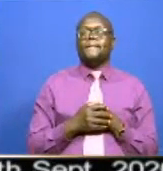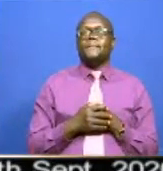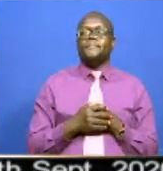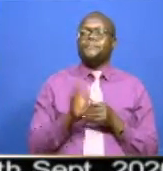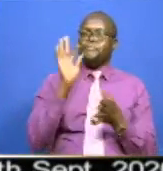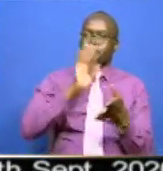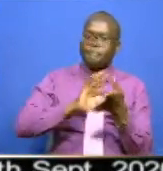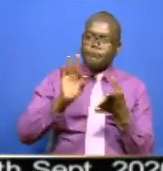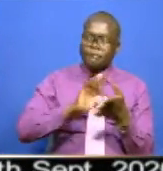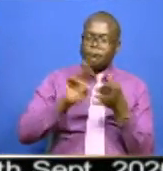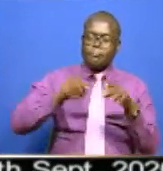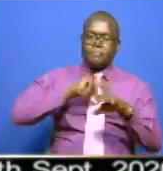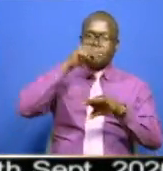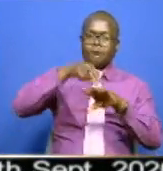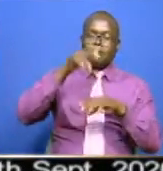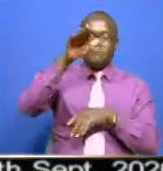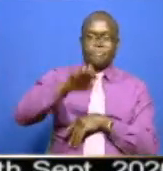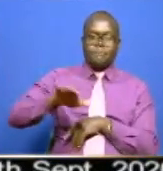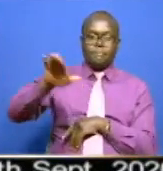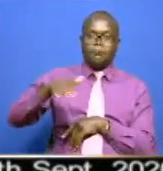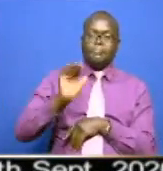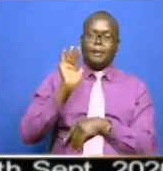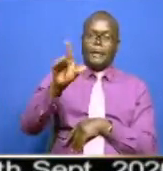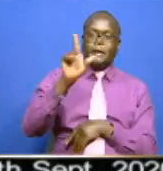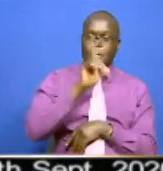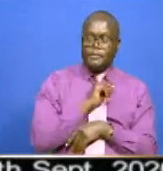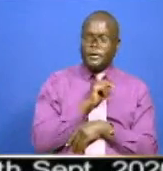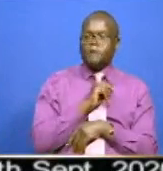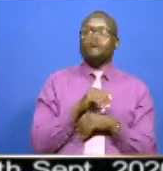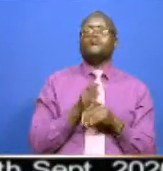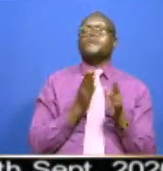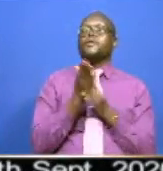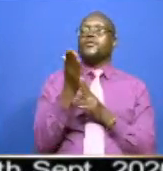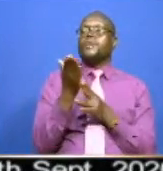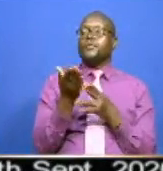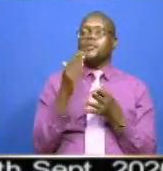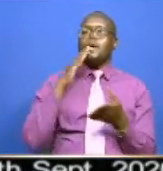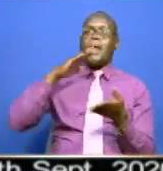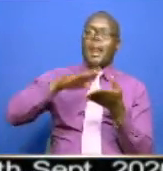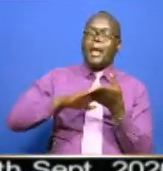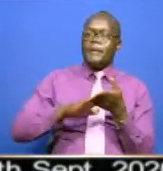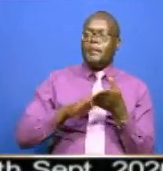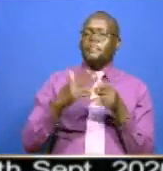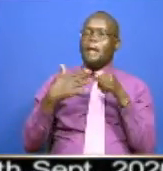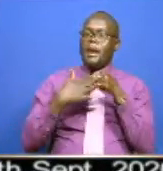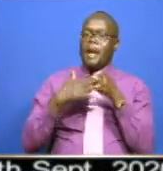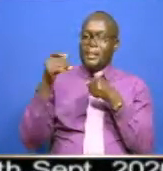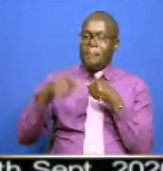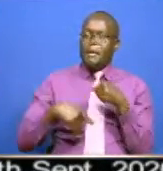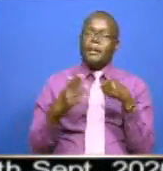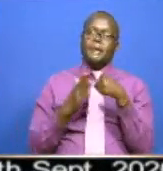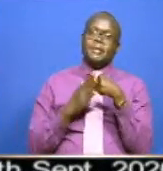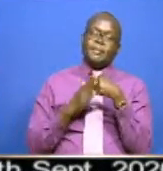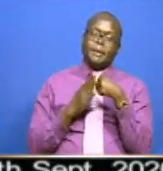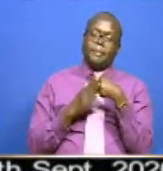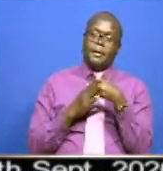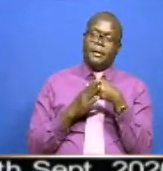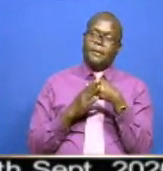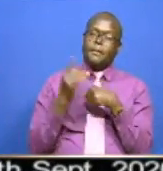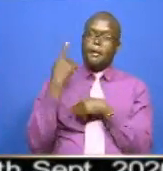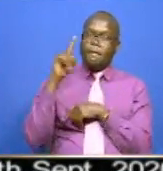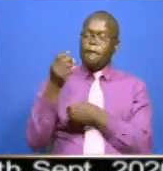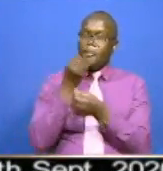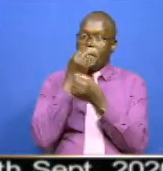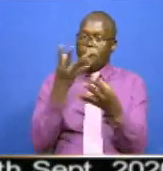of the National Assembly requested, via his letter dated 9 September for the